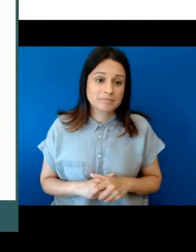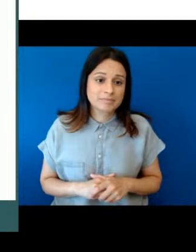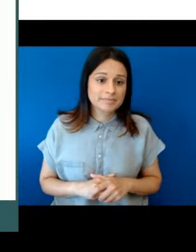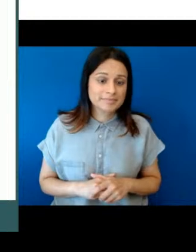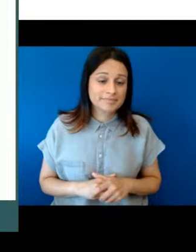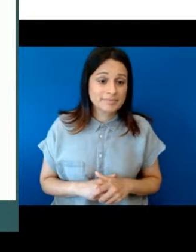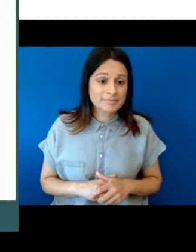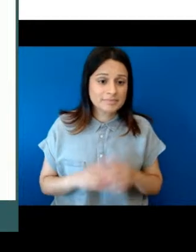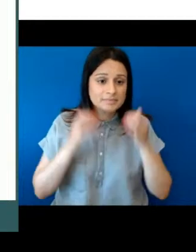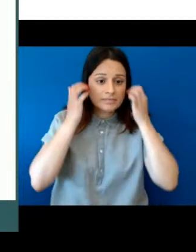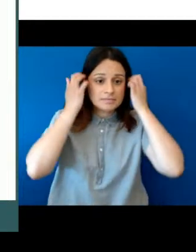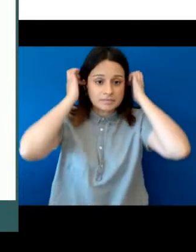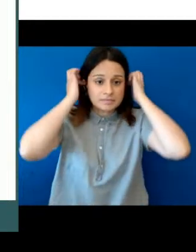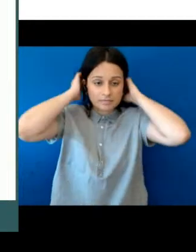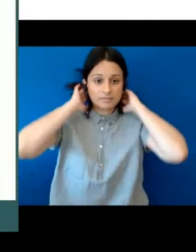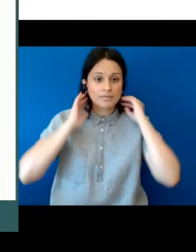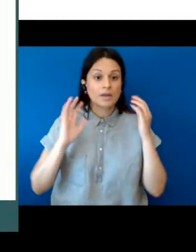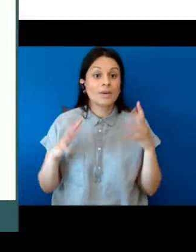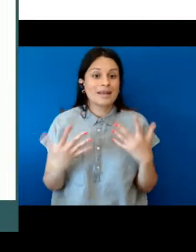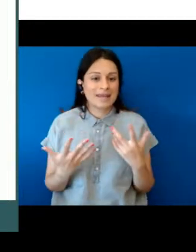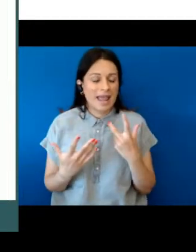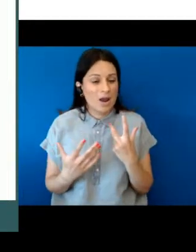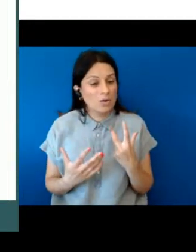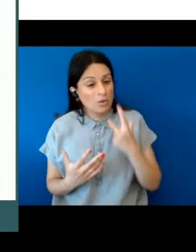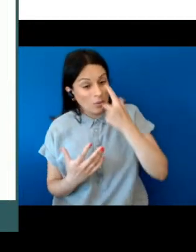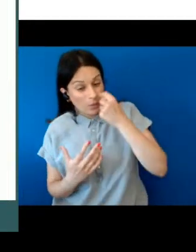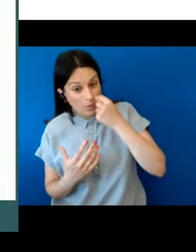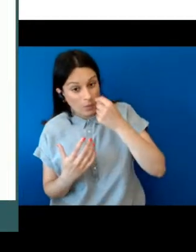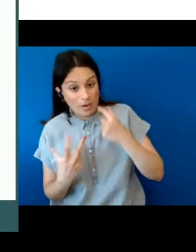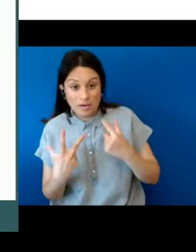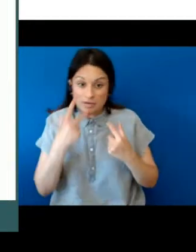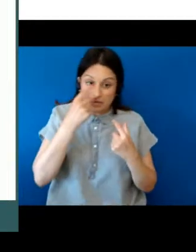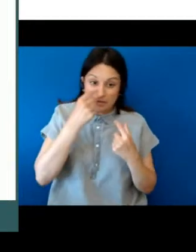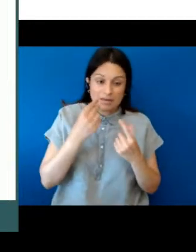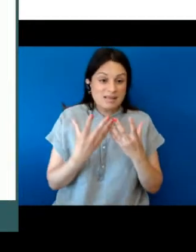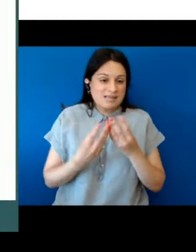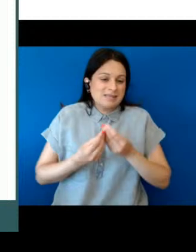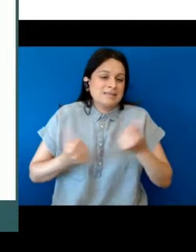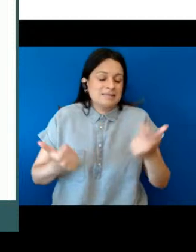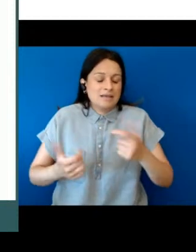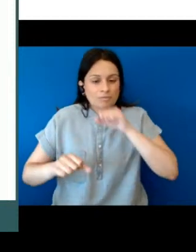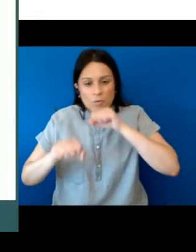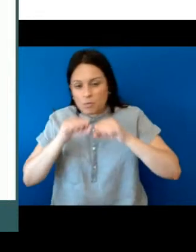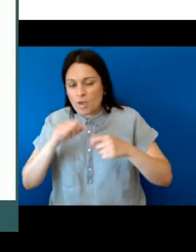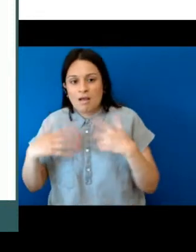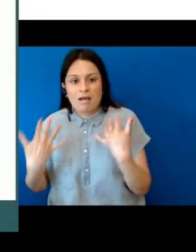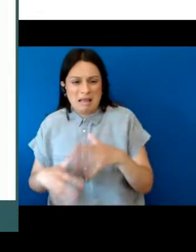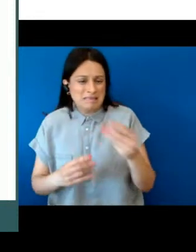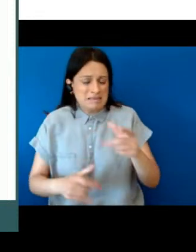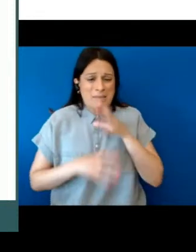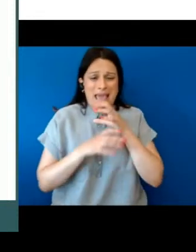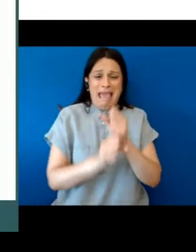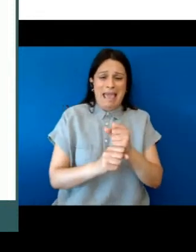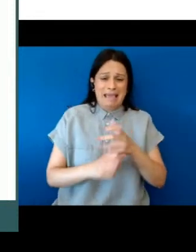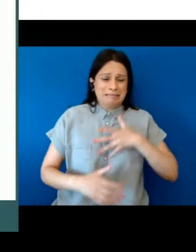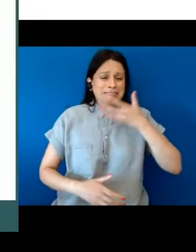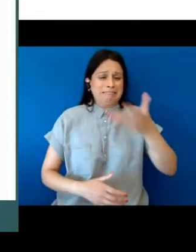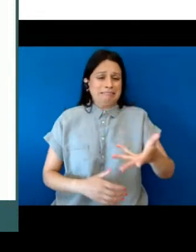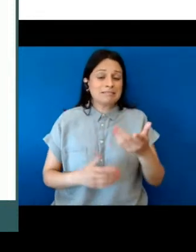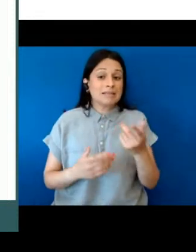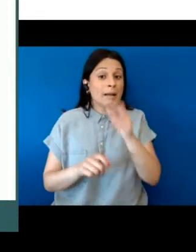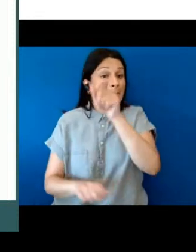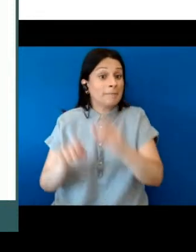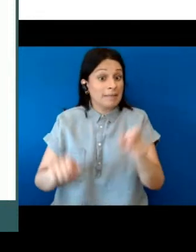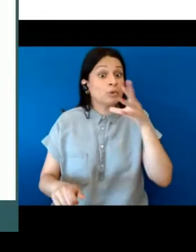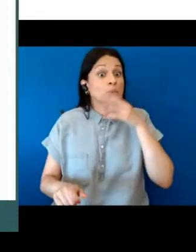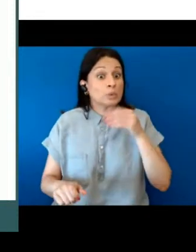So nasal douching, it's a bit of a love it or hate it, but certainly patients who have used nasal douching report